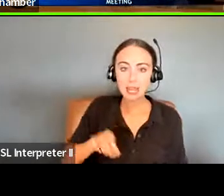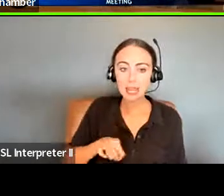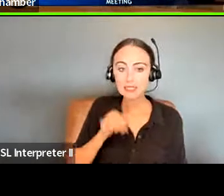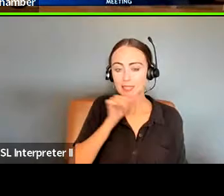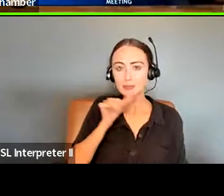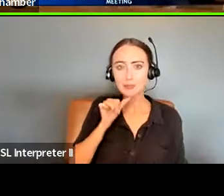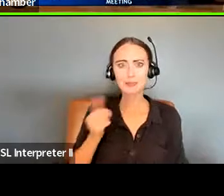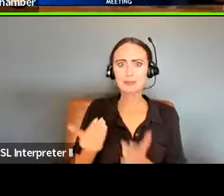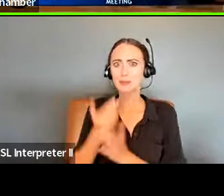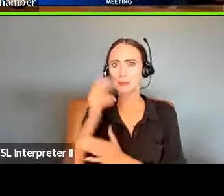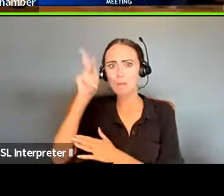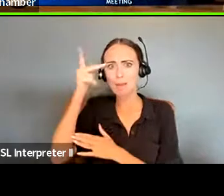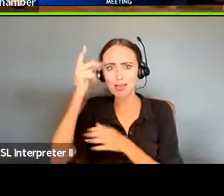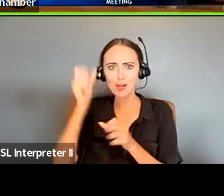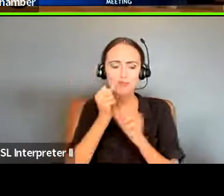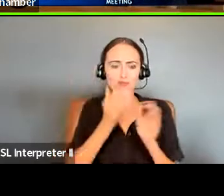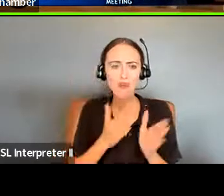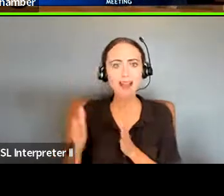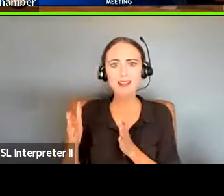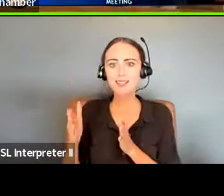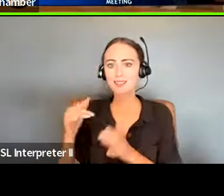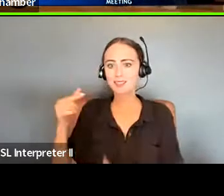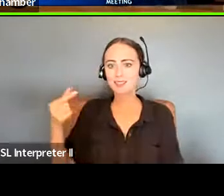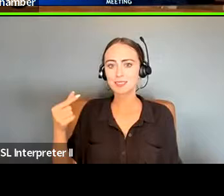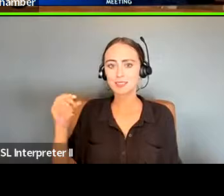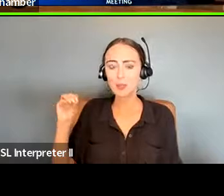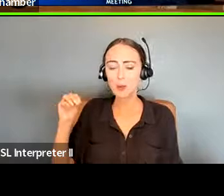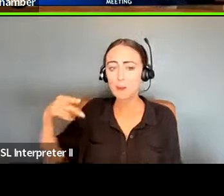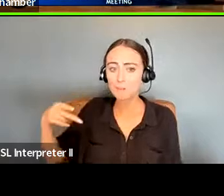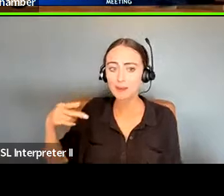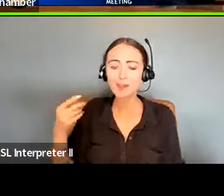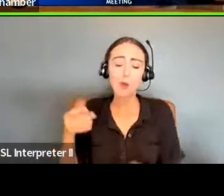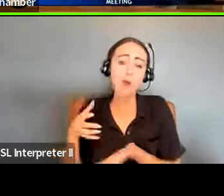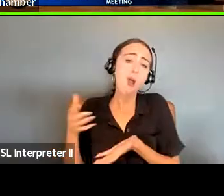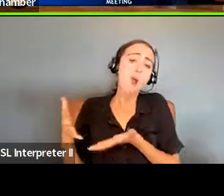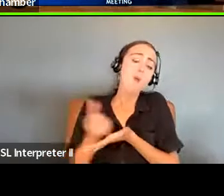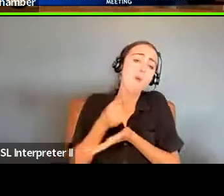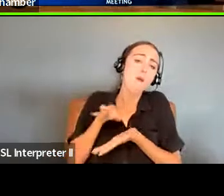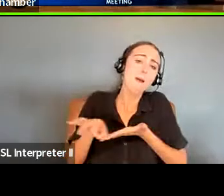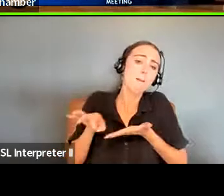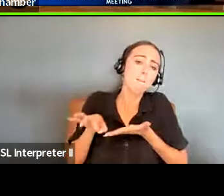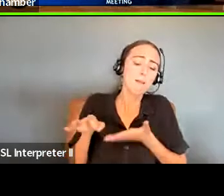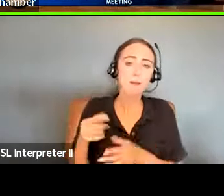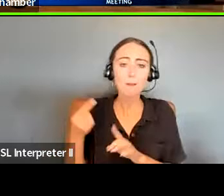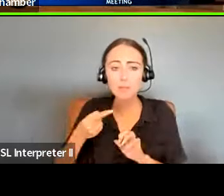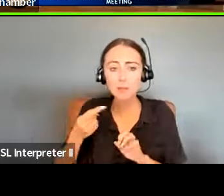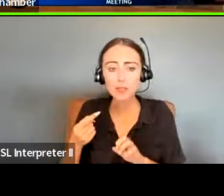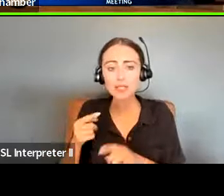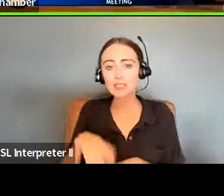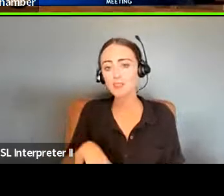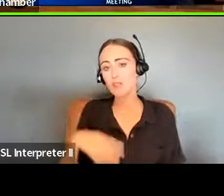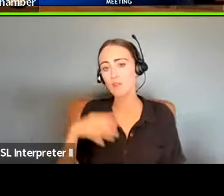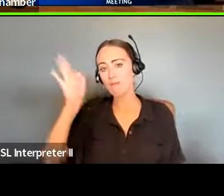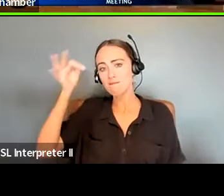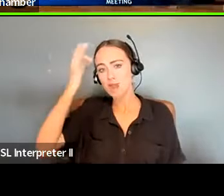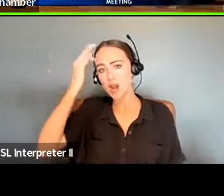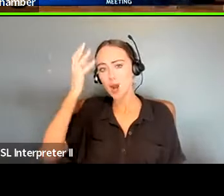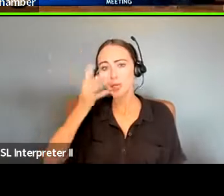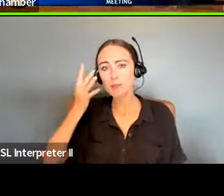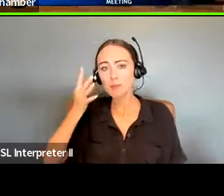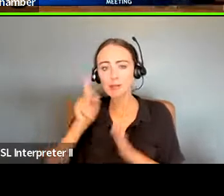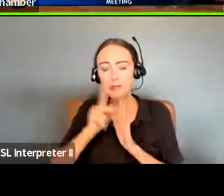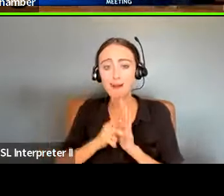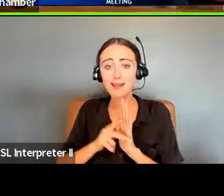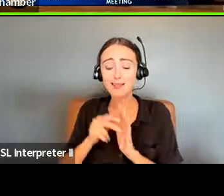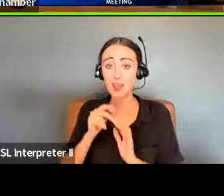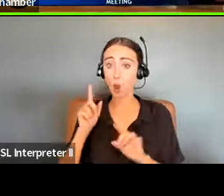new political strategy by the GOP to score points on federal immigration policy. And it's not random